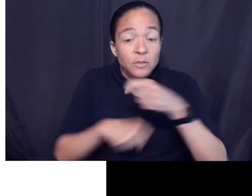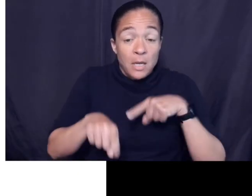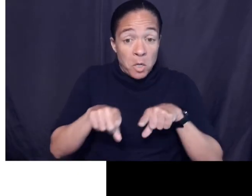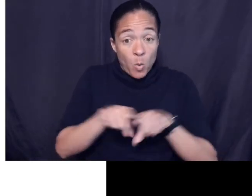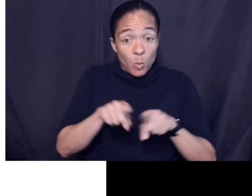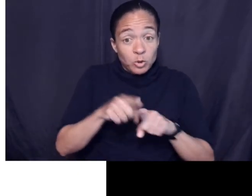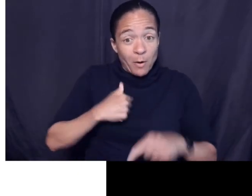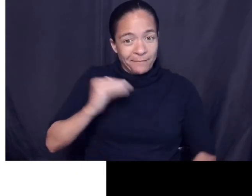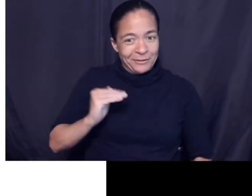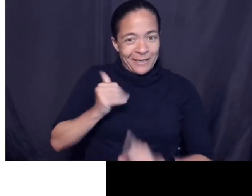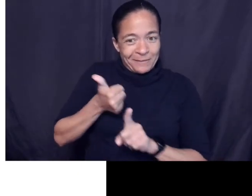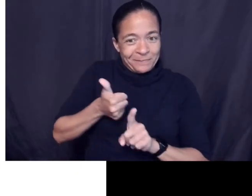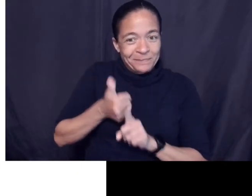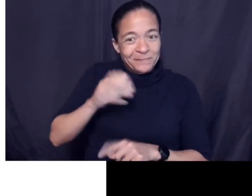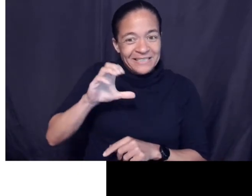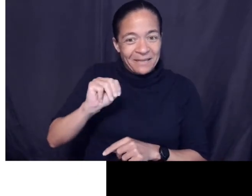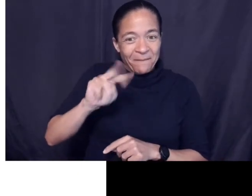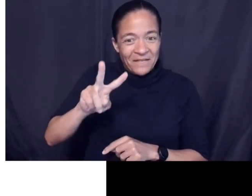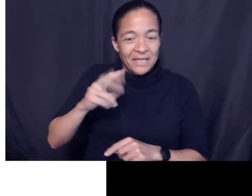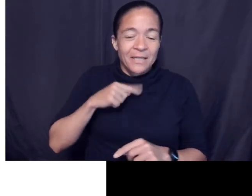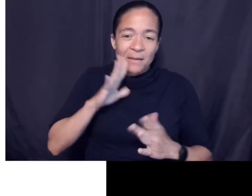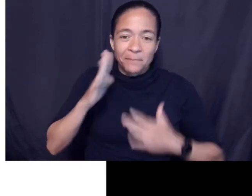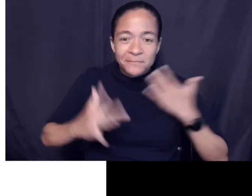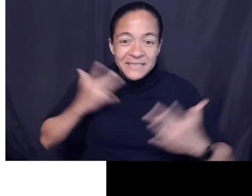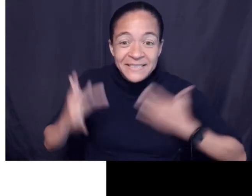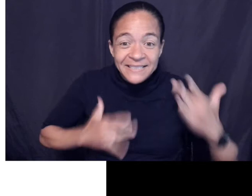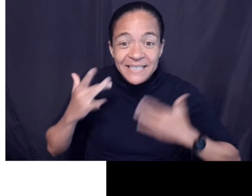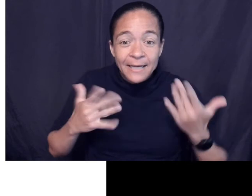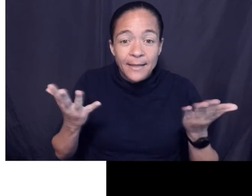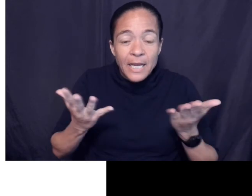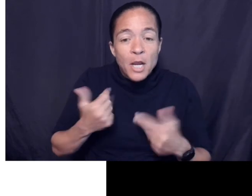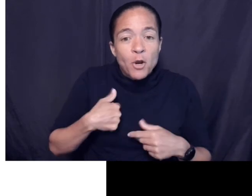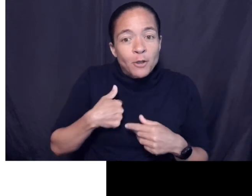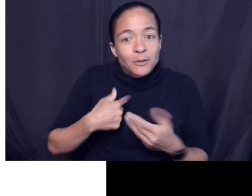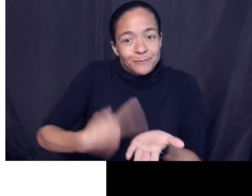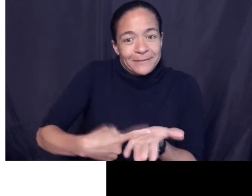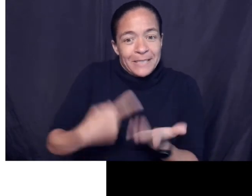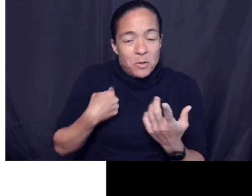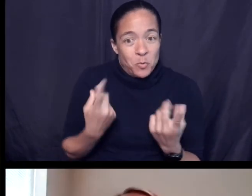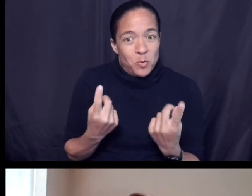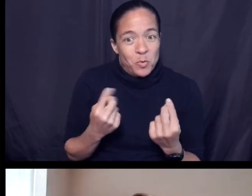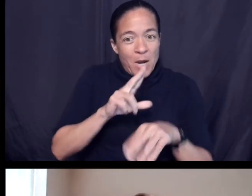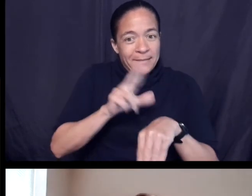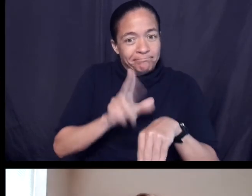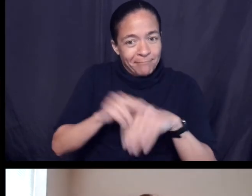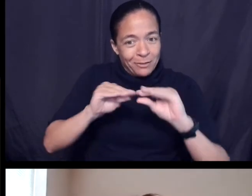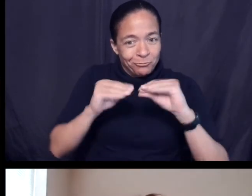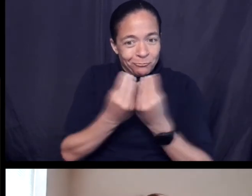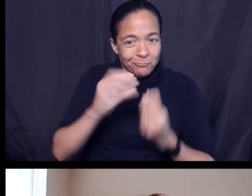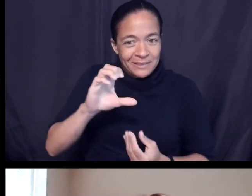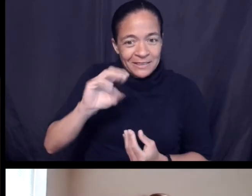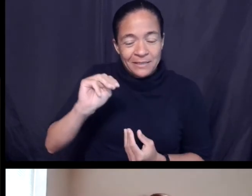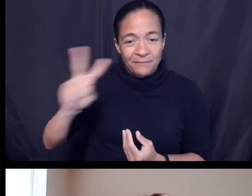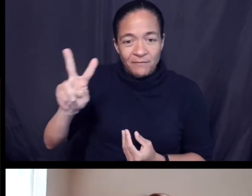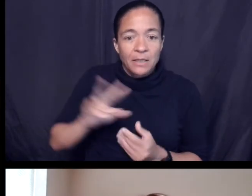a CMV parent, and I'm so excited to be here today and talk to you a little bit about the work that we do at National CMV. And I'd like to start